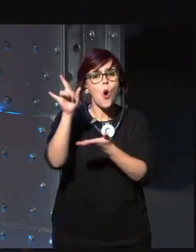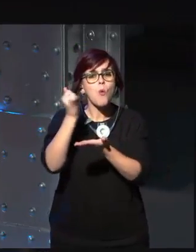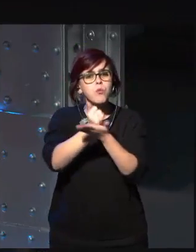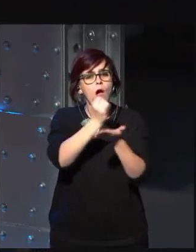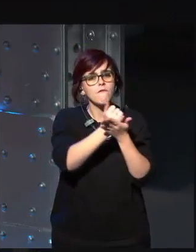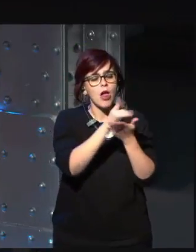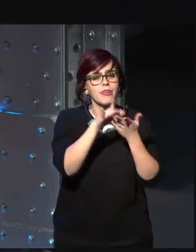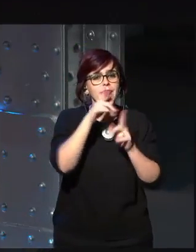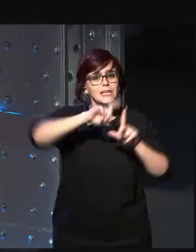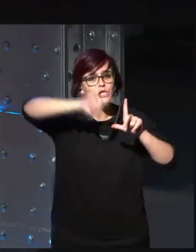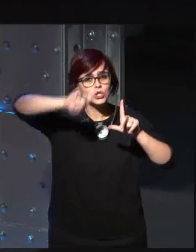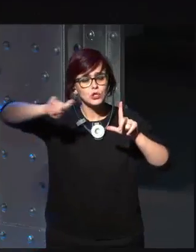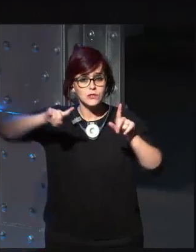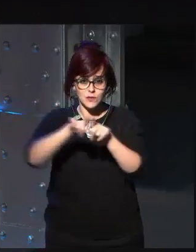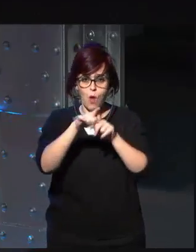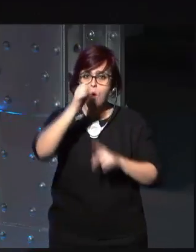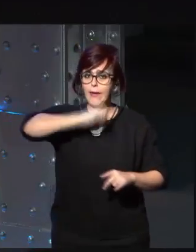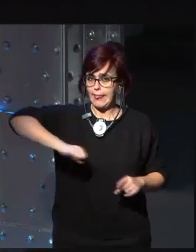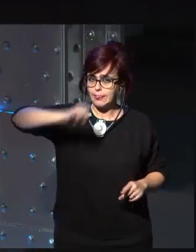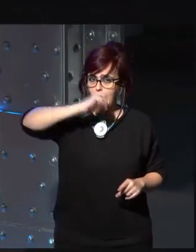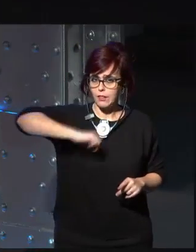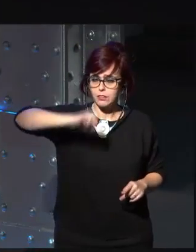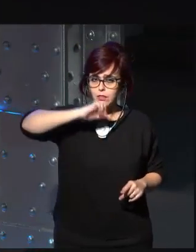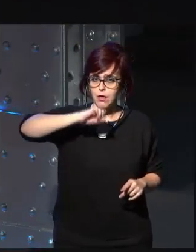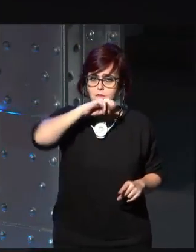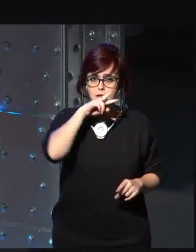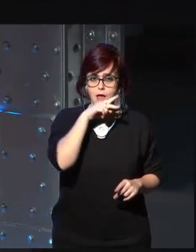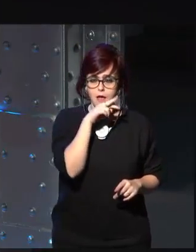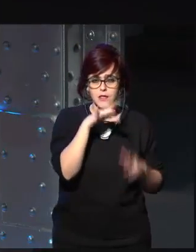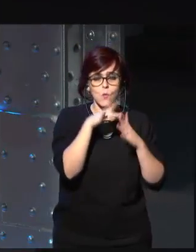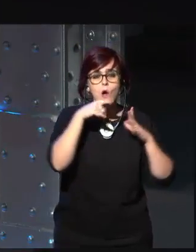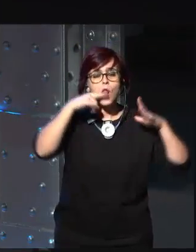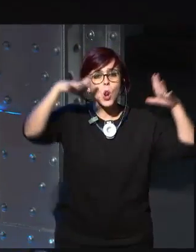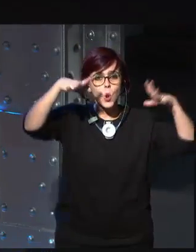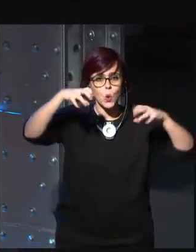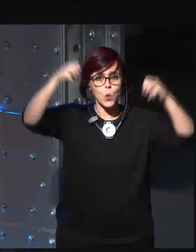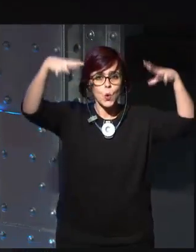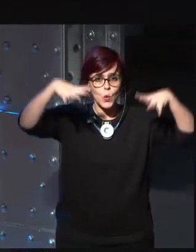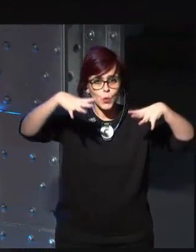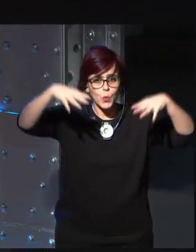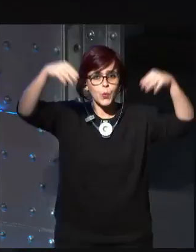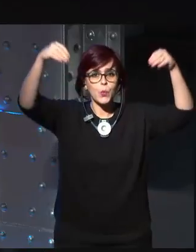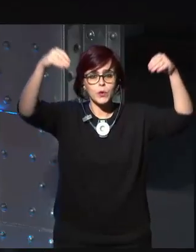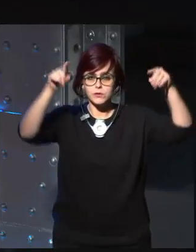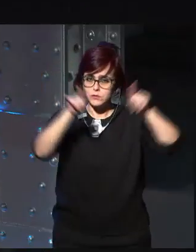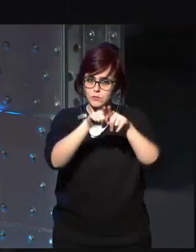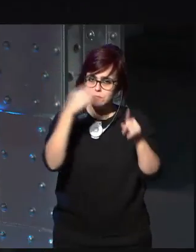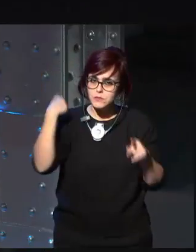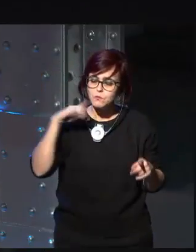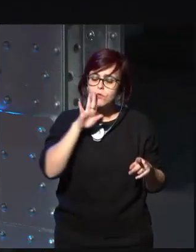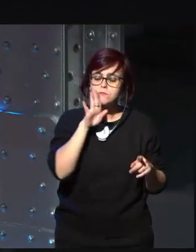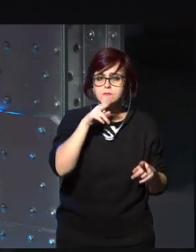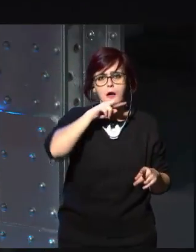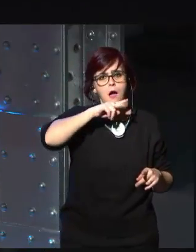start out singing, let's say, and then the lights would go down while she was singing, and then the lights would come up, and people would find out that when the lights had gone